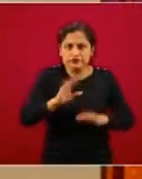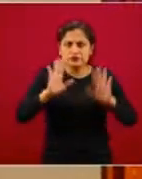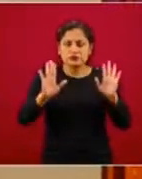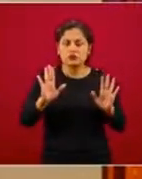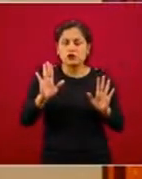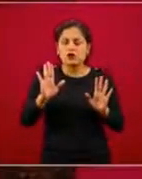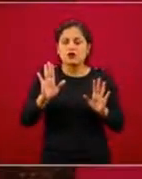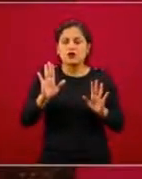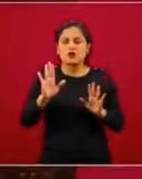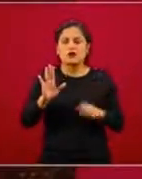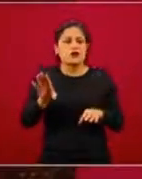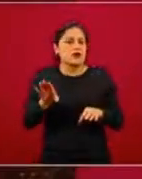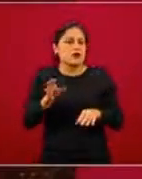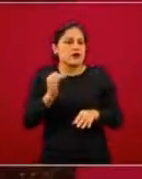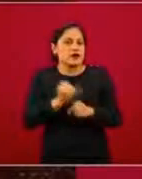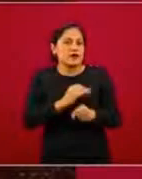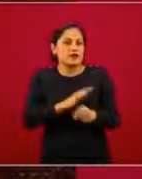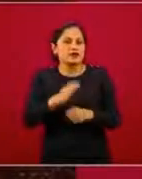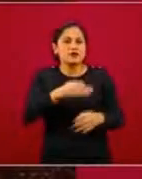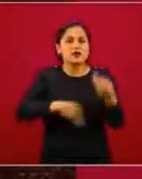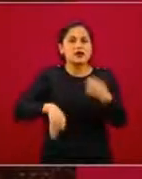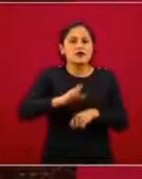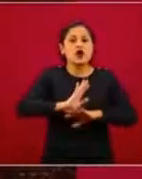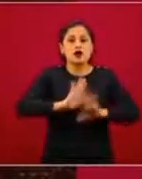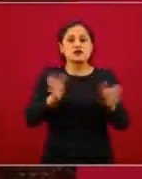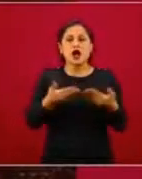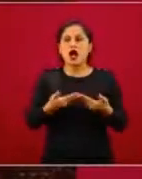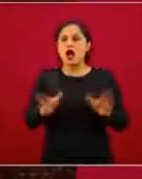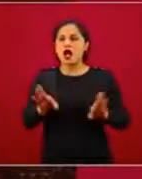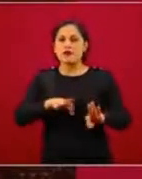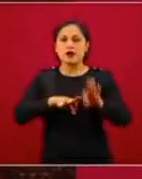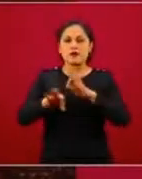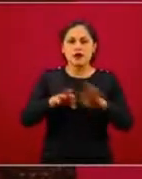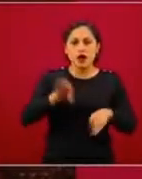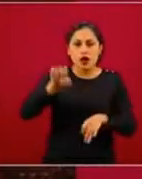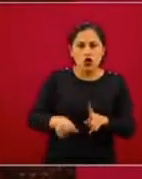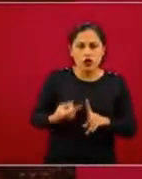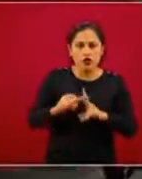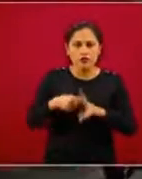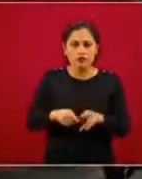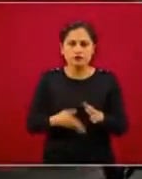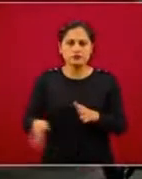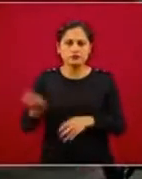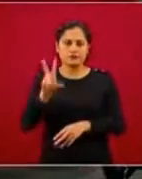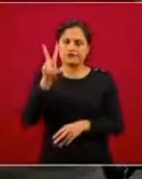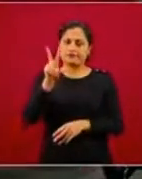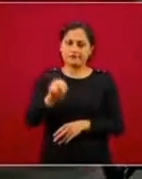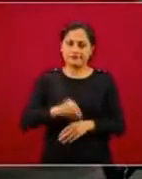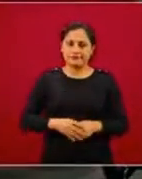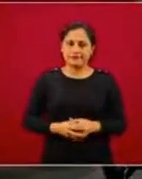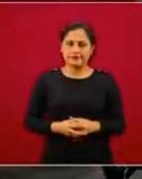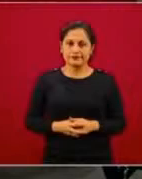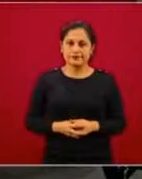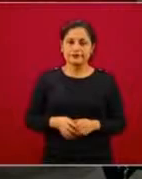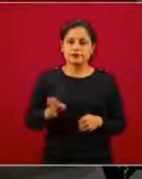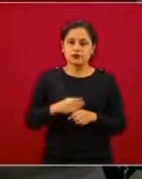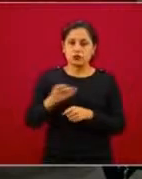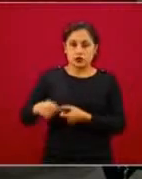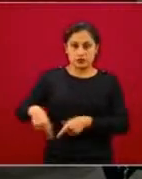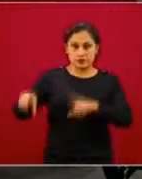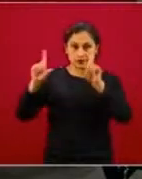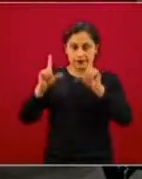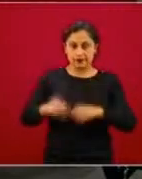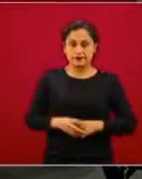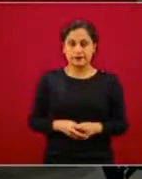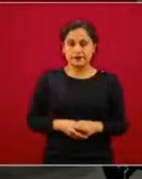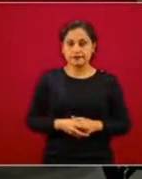please don't try to say, okay, we all have to be working starting June 1st. Could you go